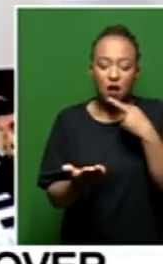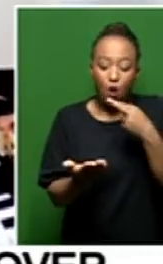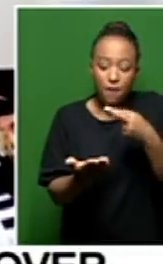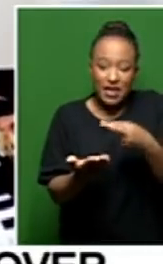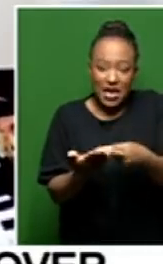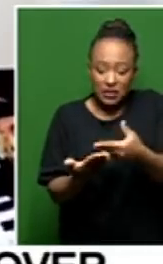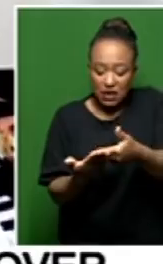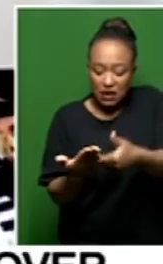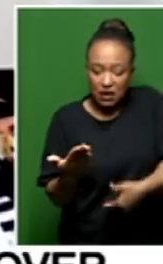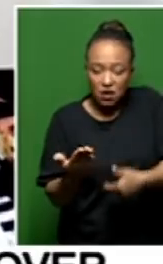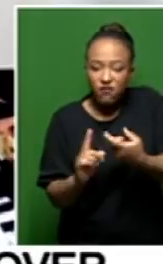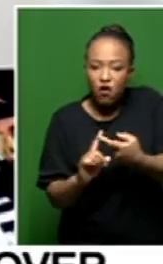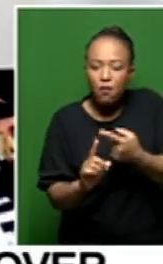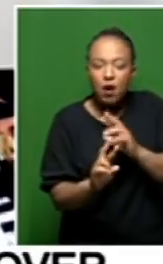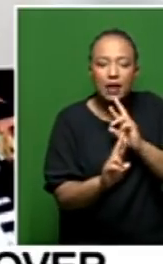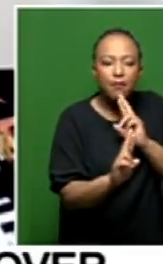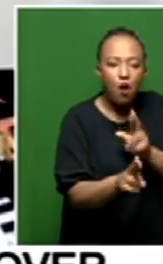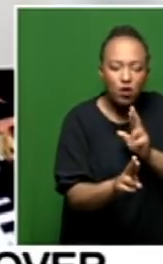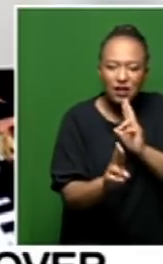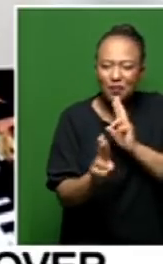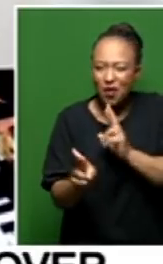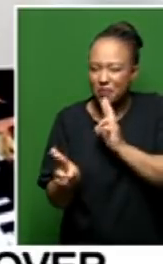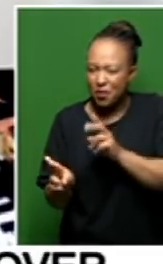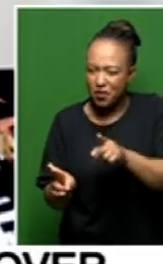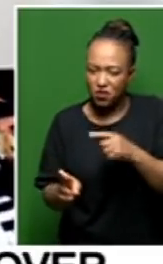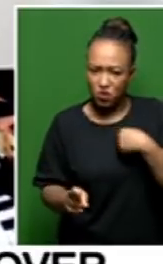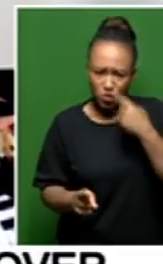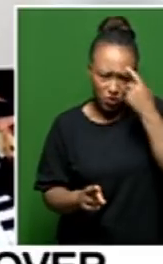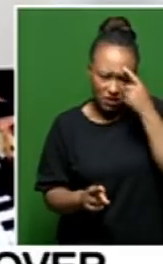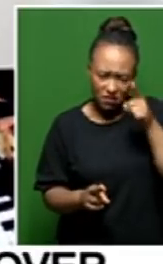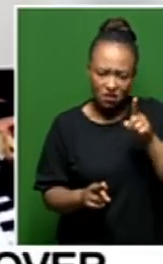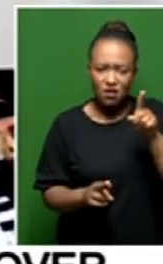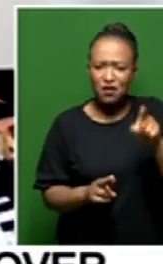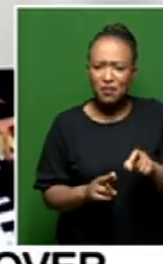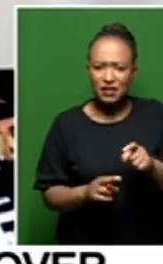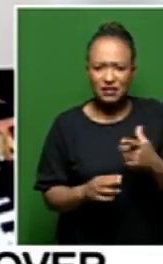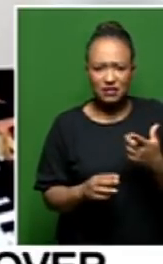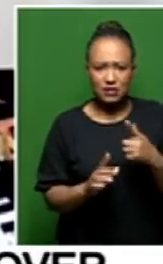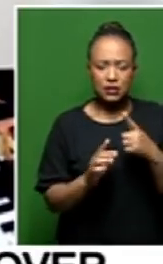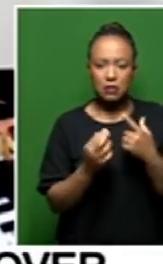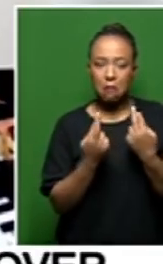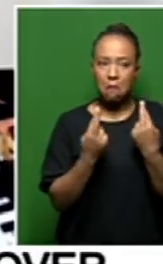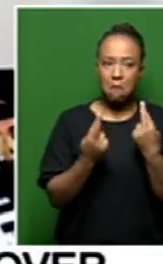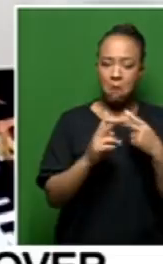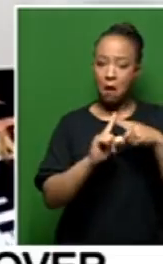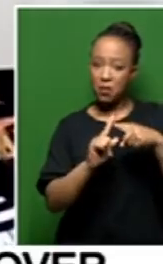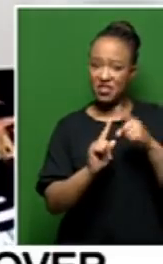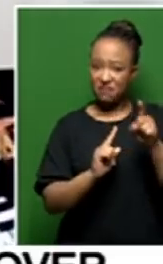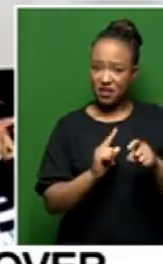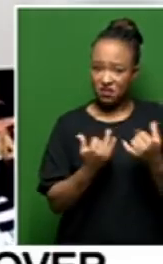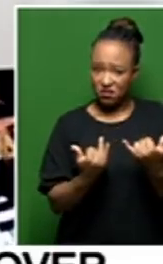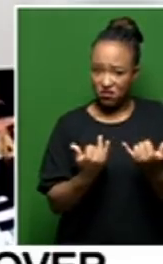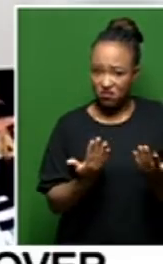recommendations from various reports, do you think that we ought to be optimistic at this point as South